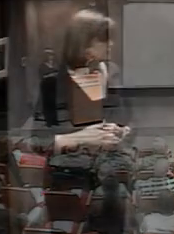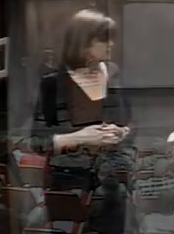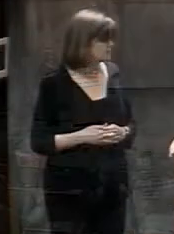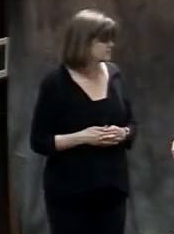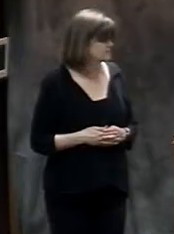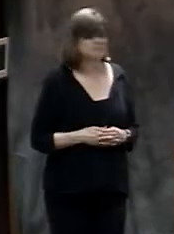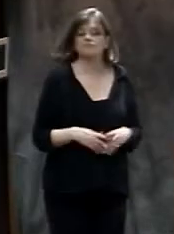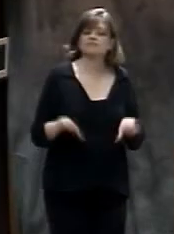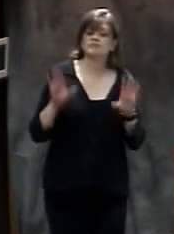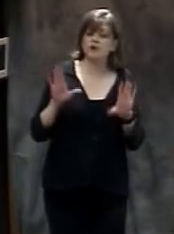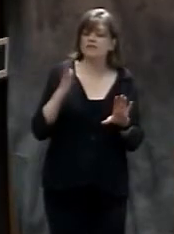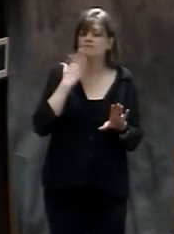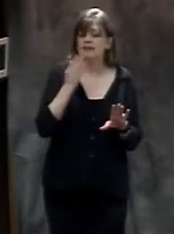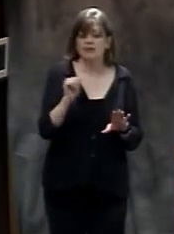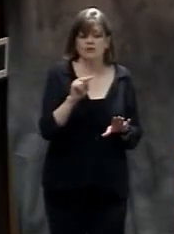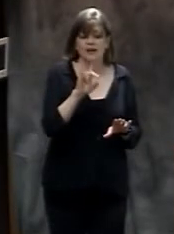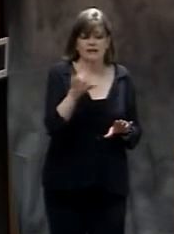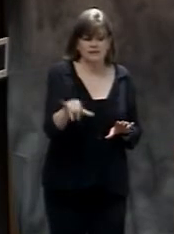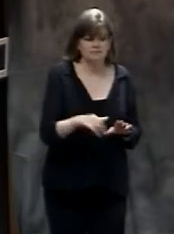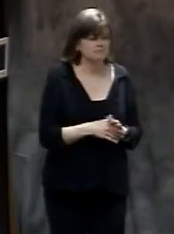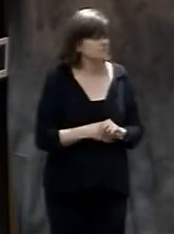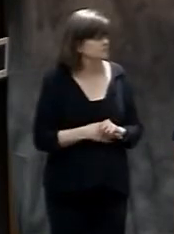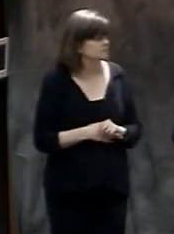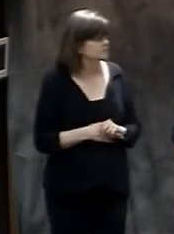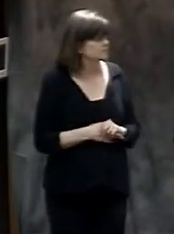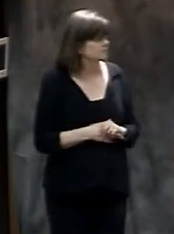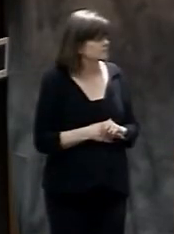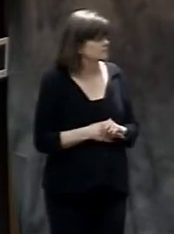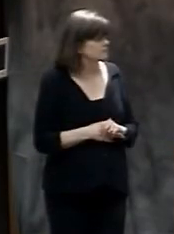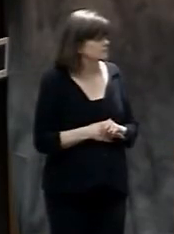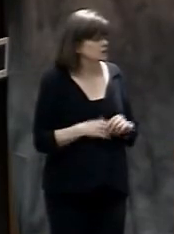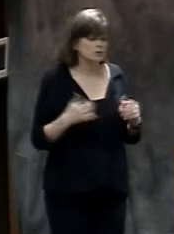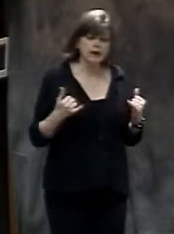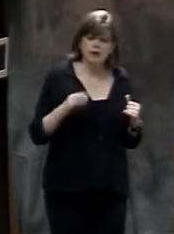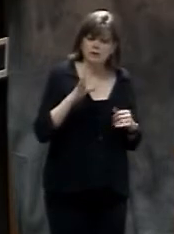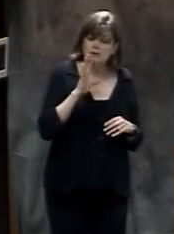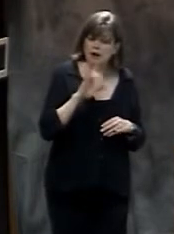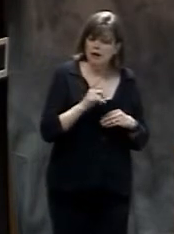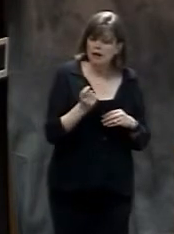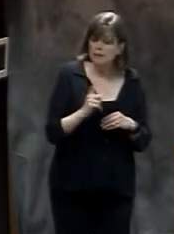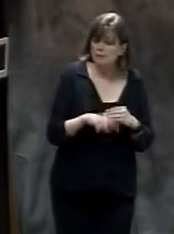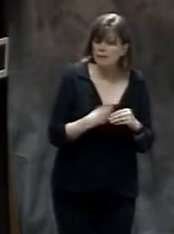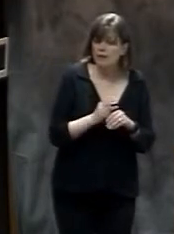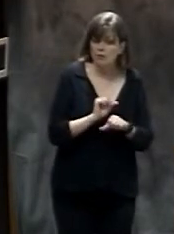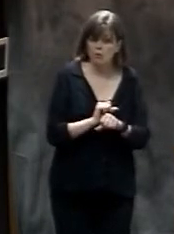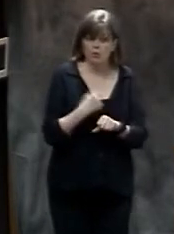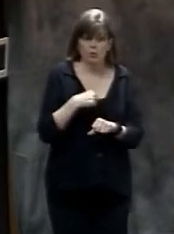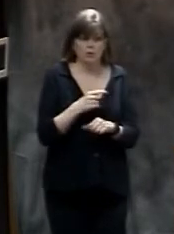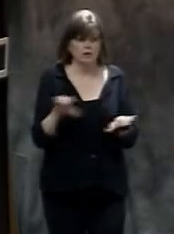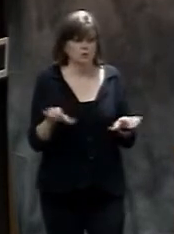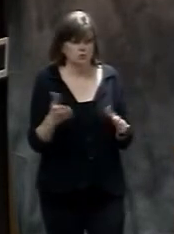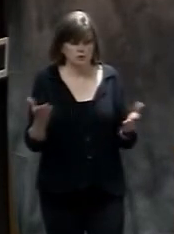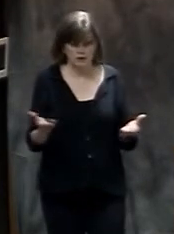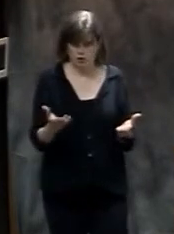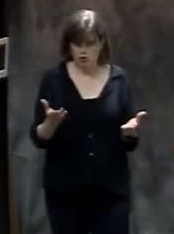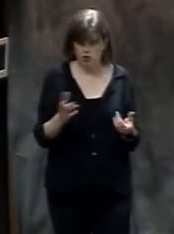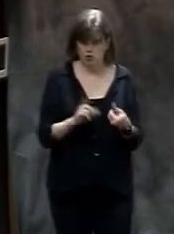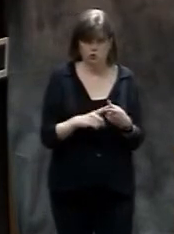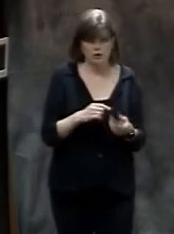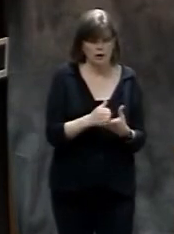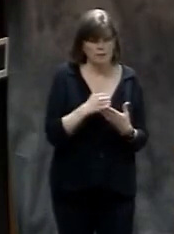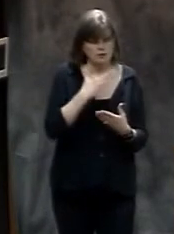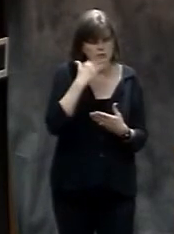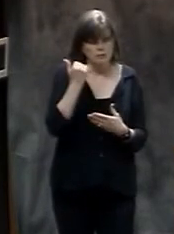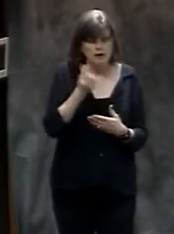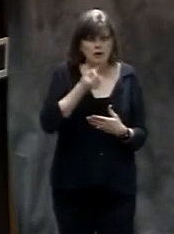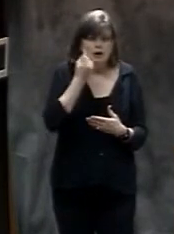Great, thanks, Andy. So I'm going to talk a little bit about the work that we do here to help us better understand the drivers